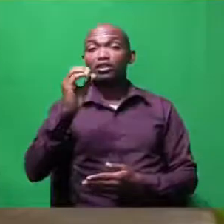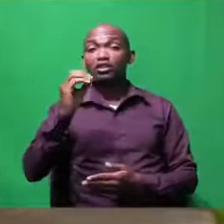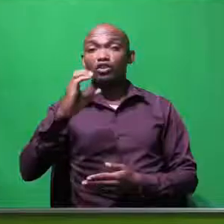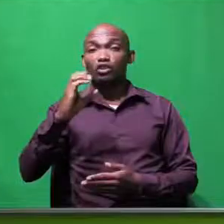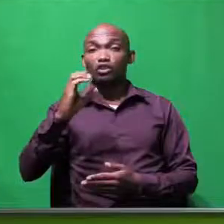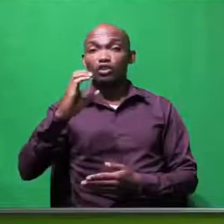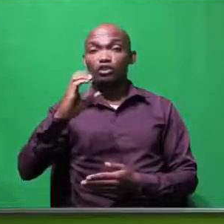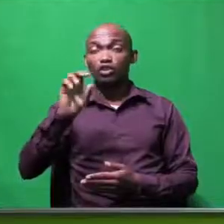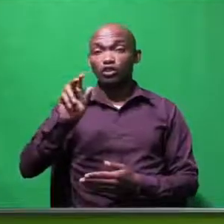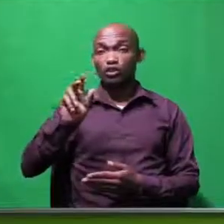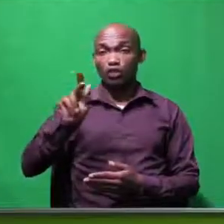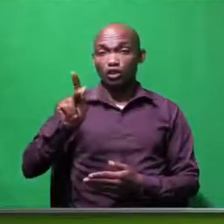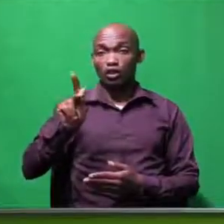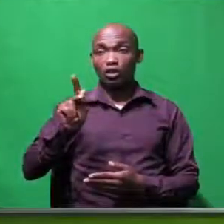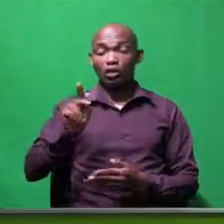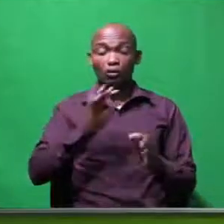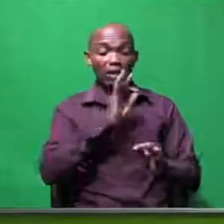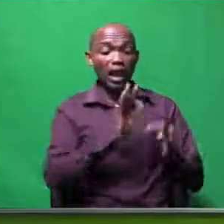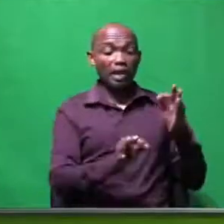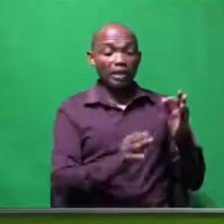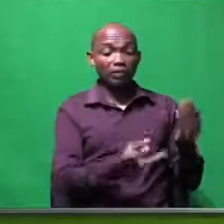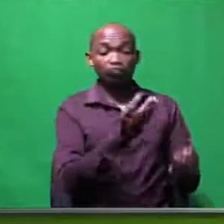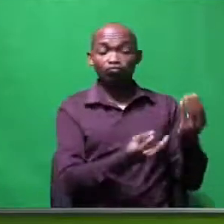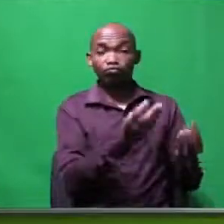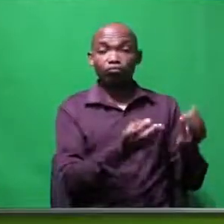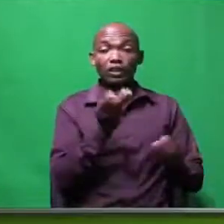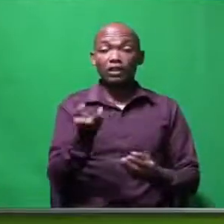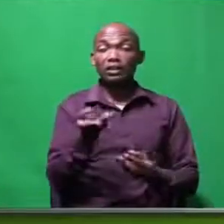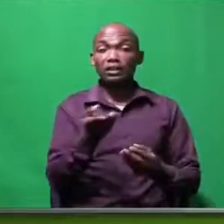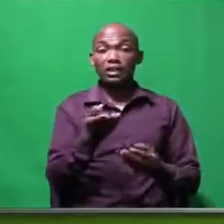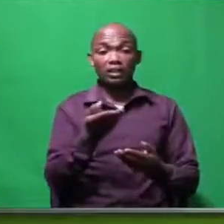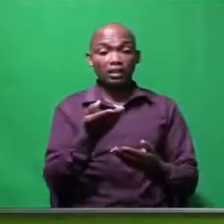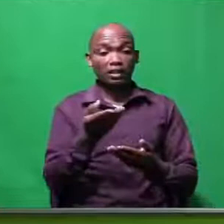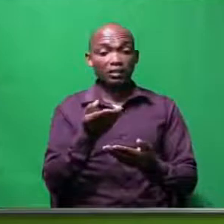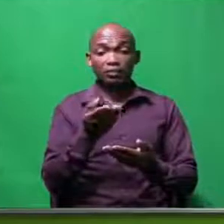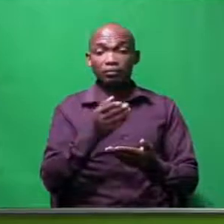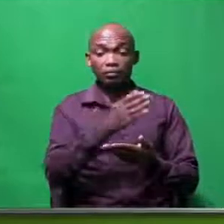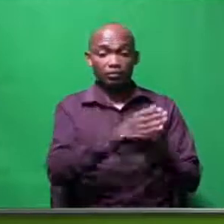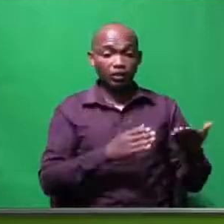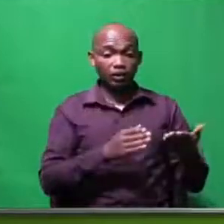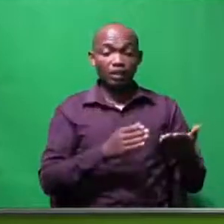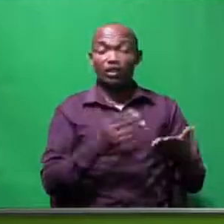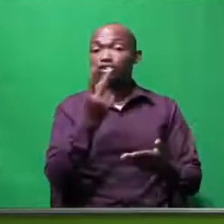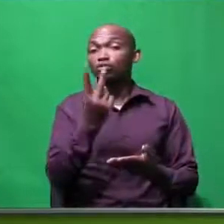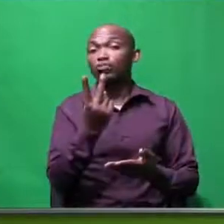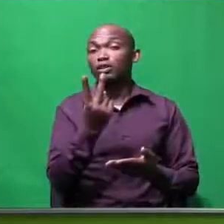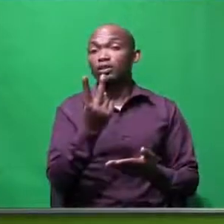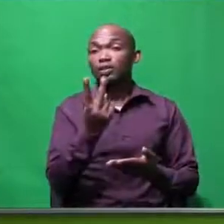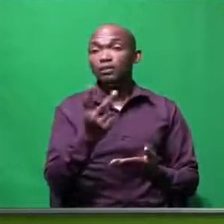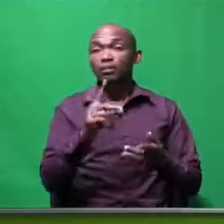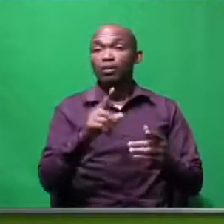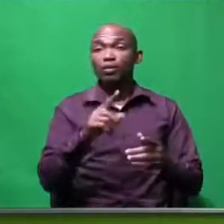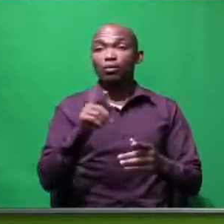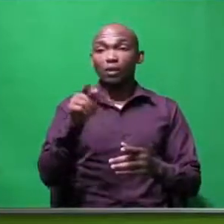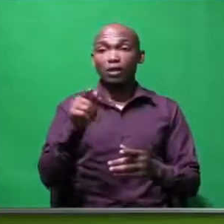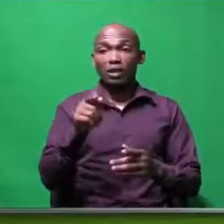and when I hit here, this rock can take into 2 pieces. But if I take this rock and